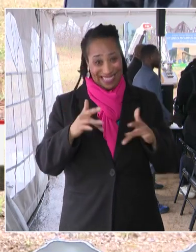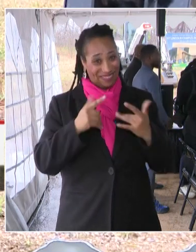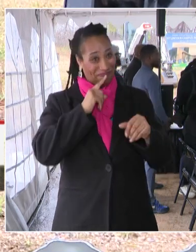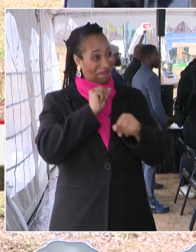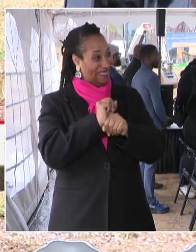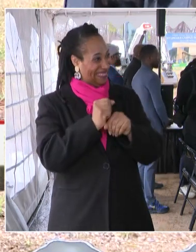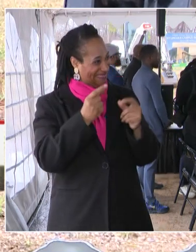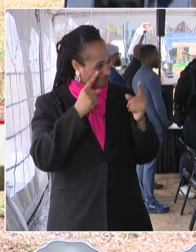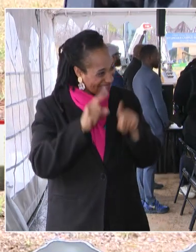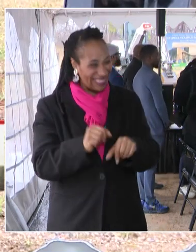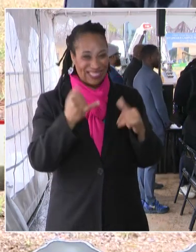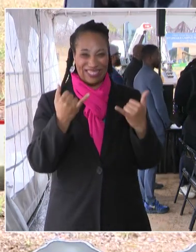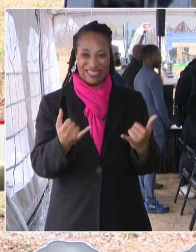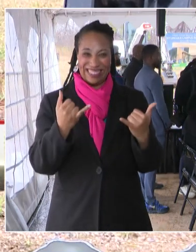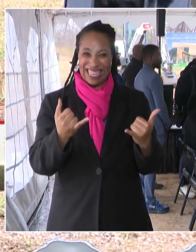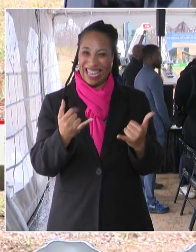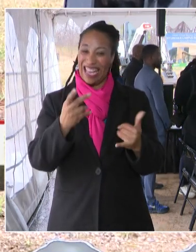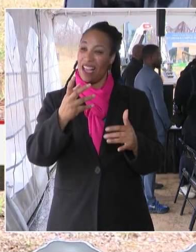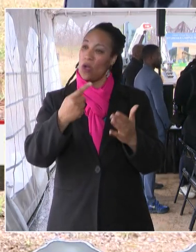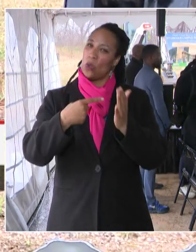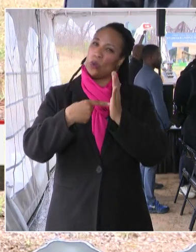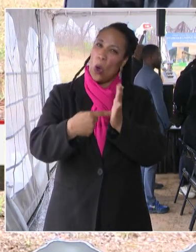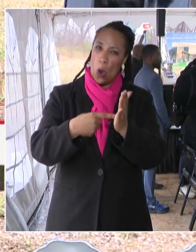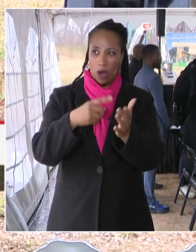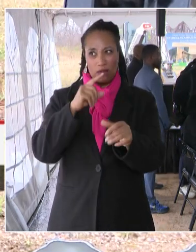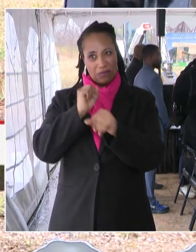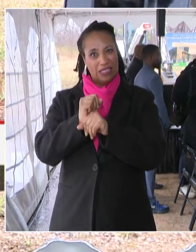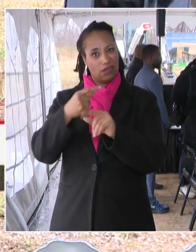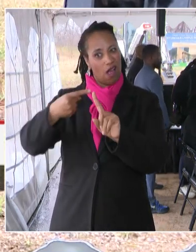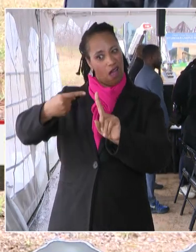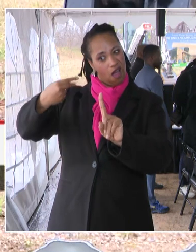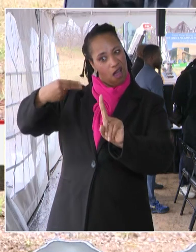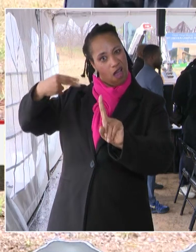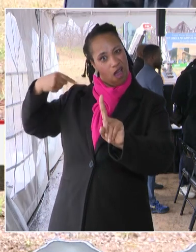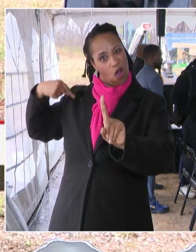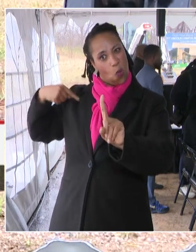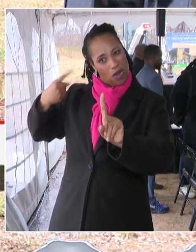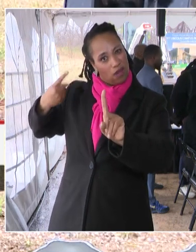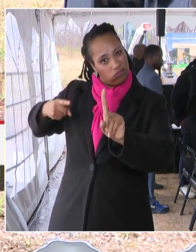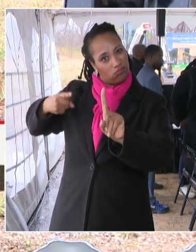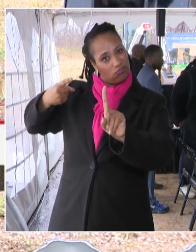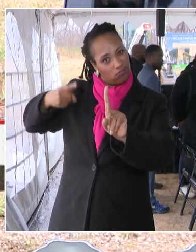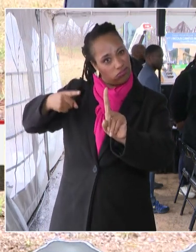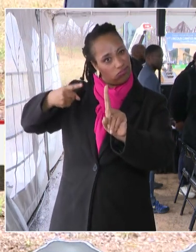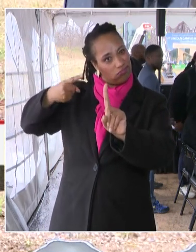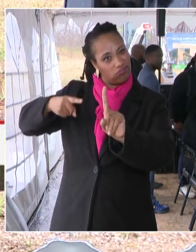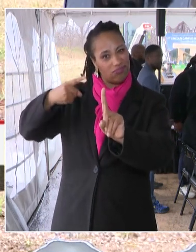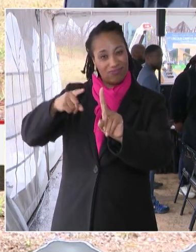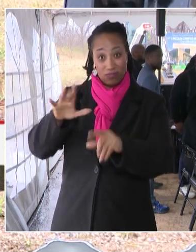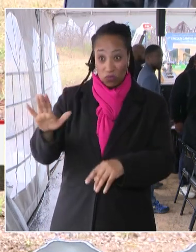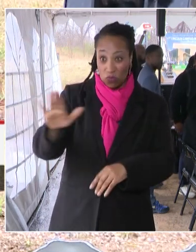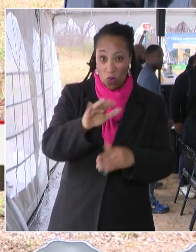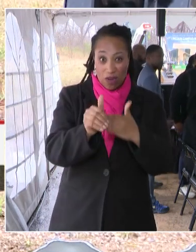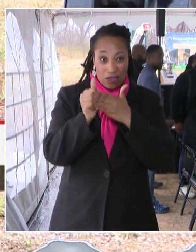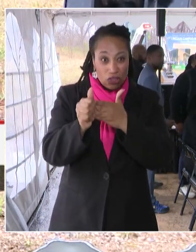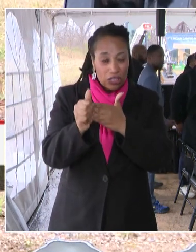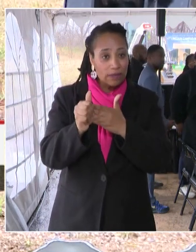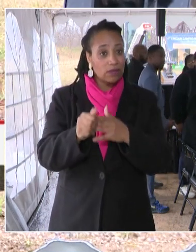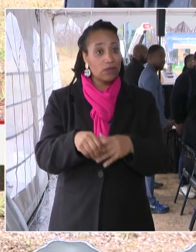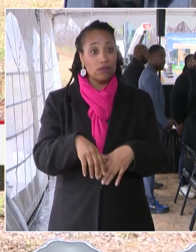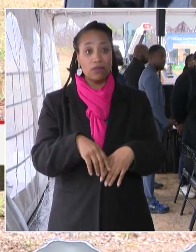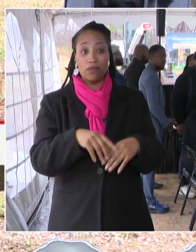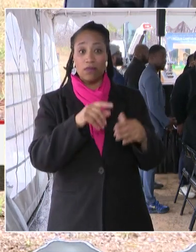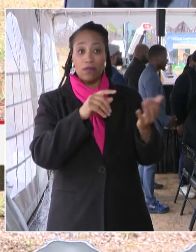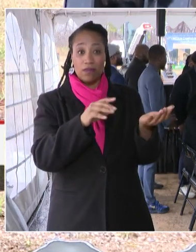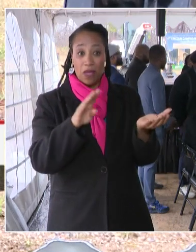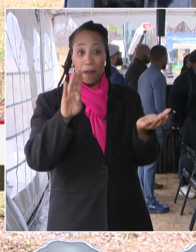that was organized because of the leadership of people like Commissioner Dunson and commissioners before her, people like Bob King and others who live